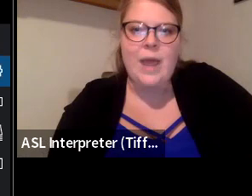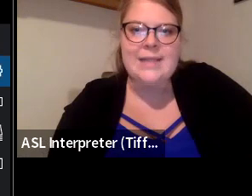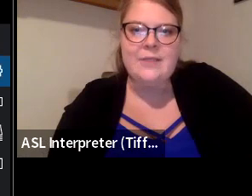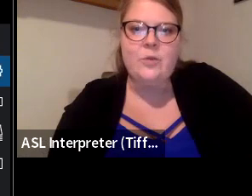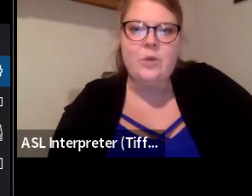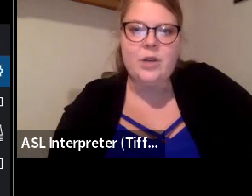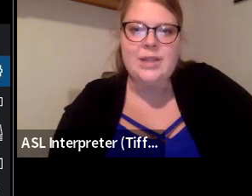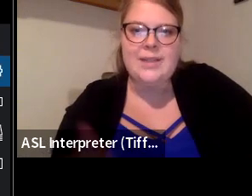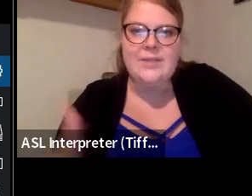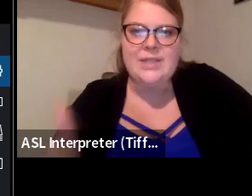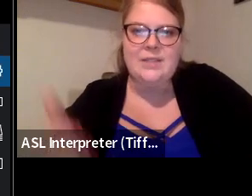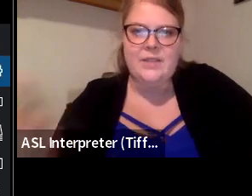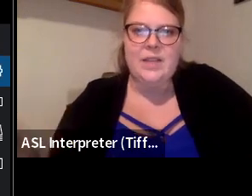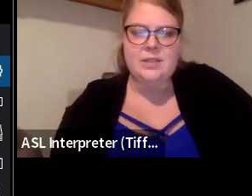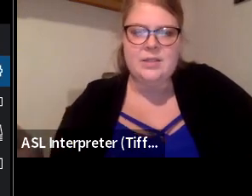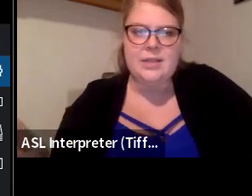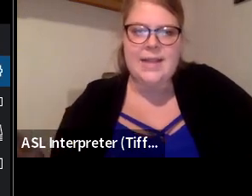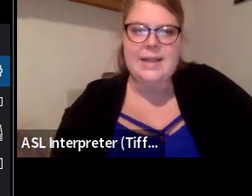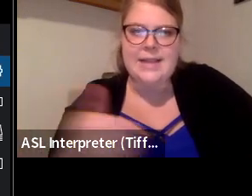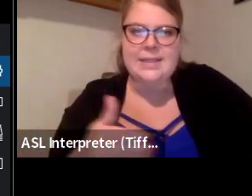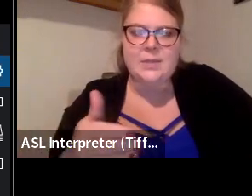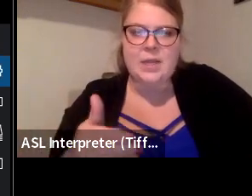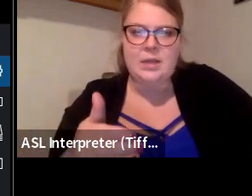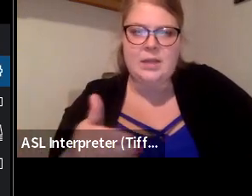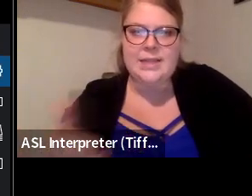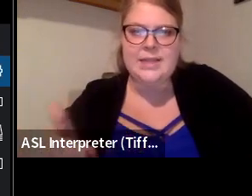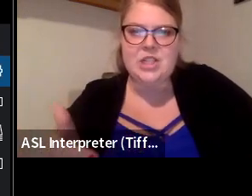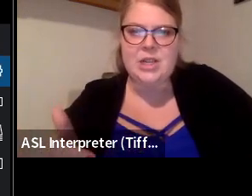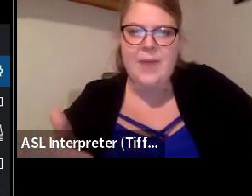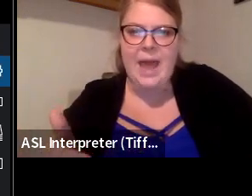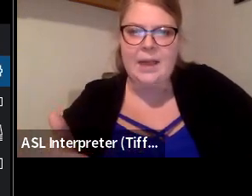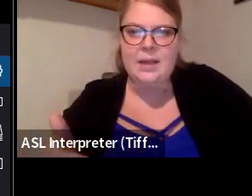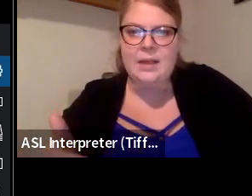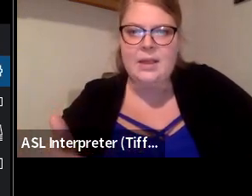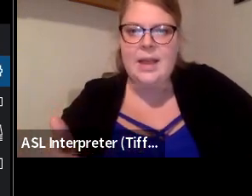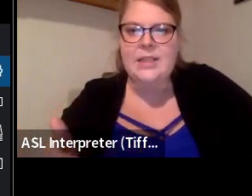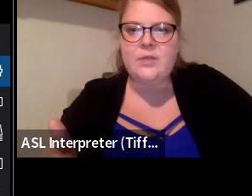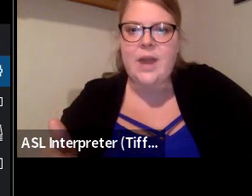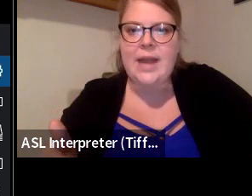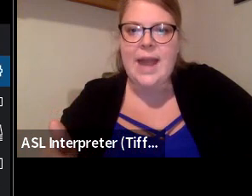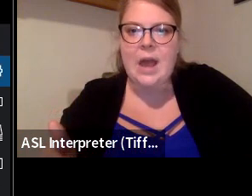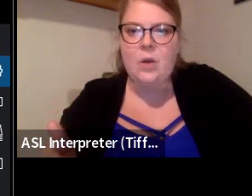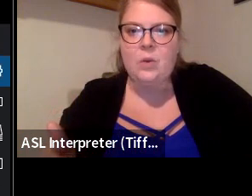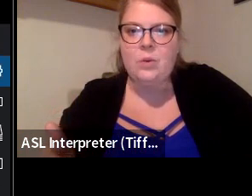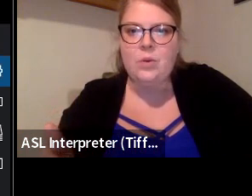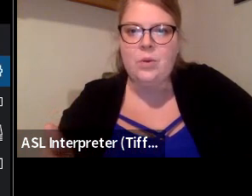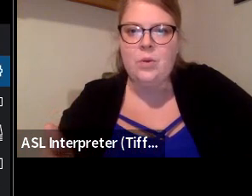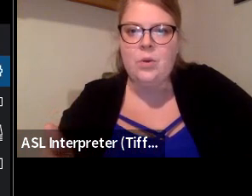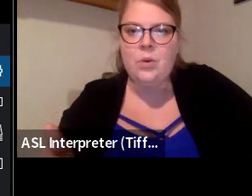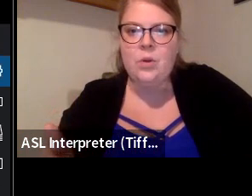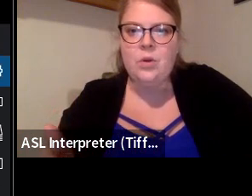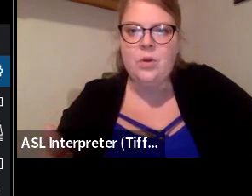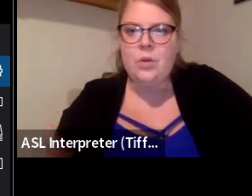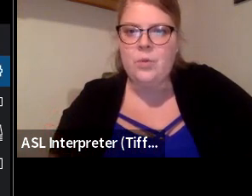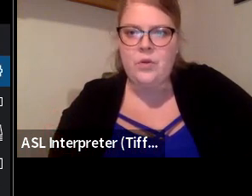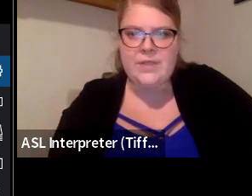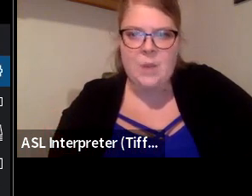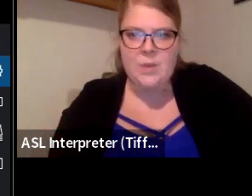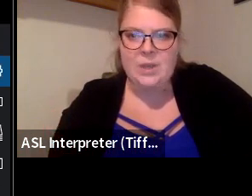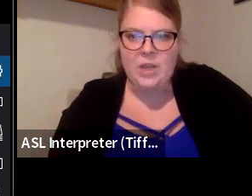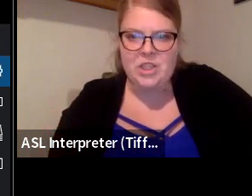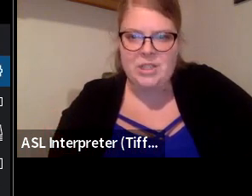we're asking for the 17 feet, and that's to be the extension of the back. As of right now, the